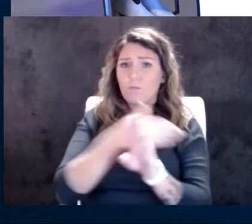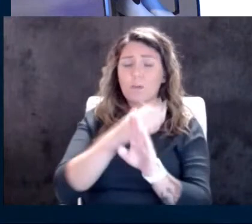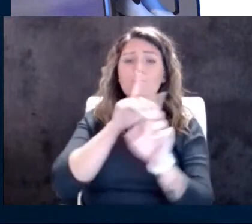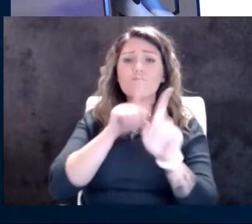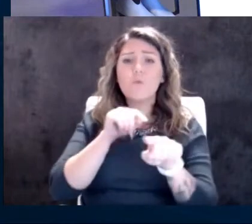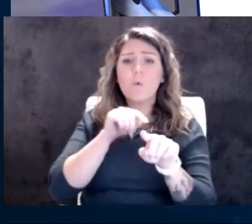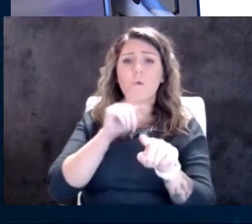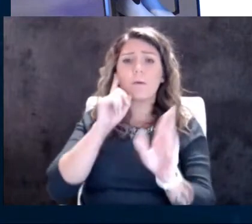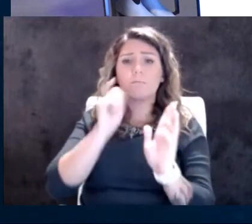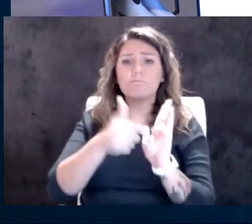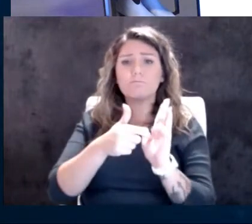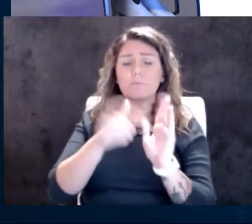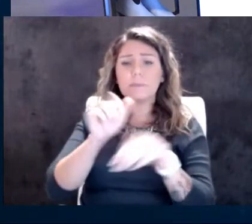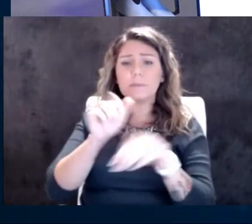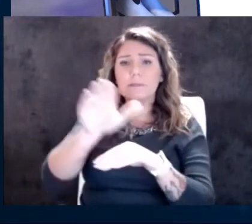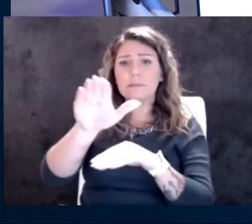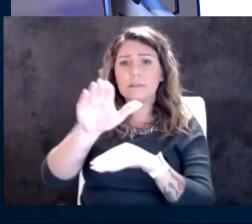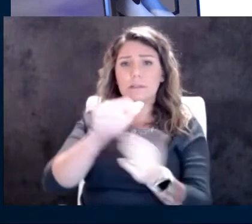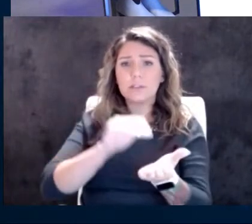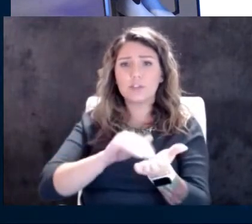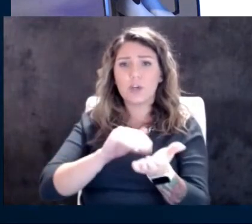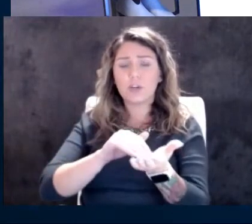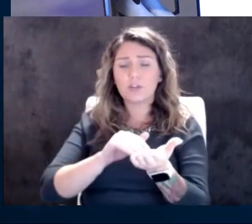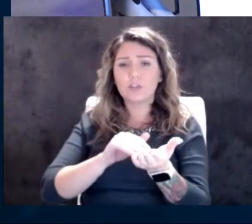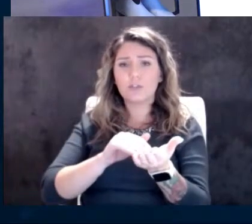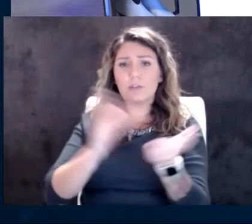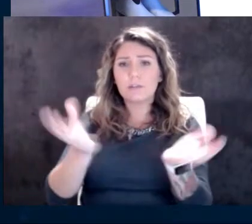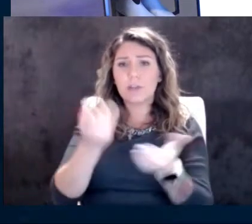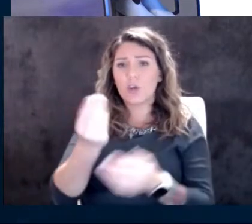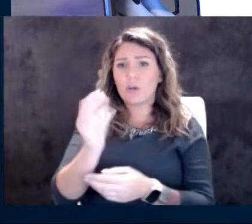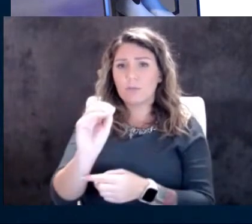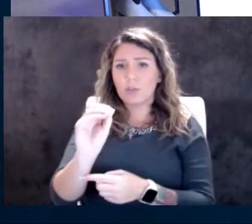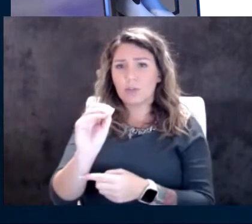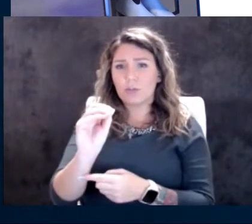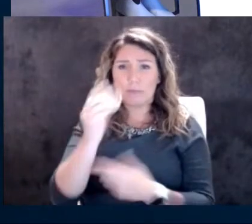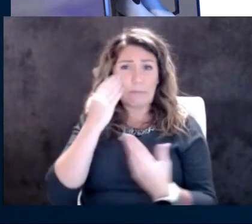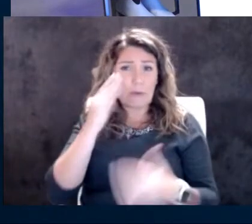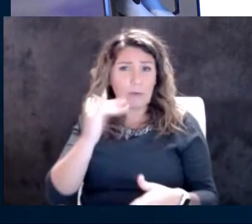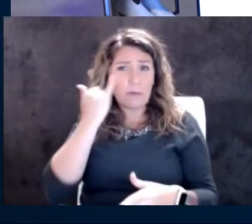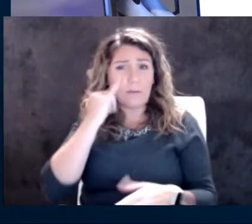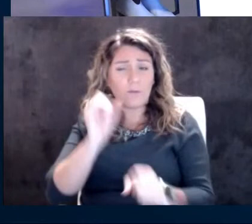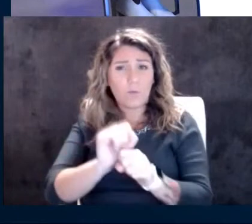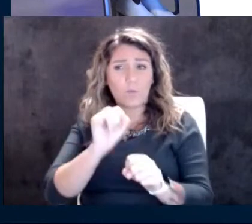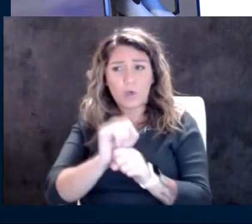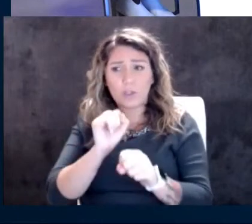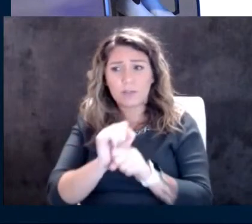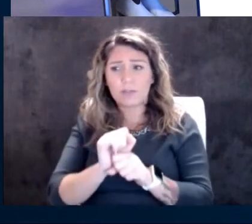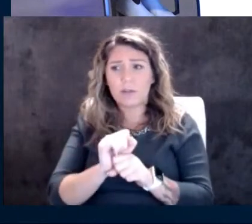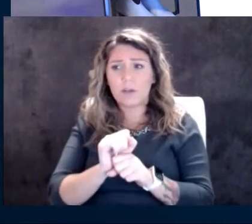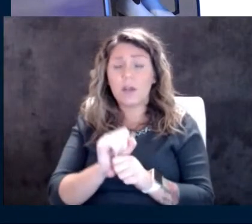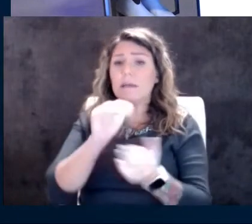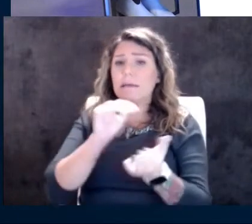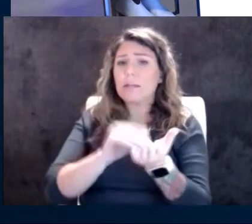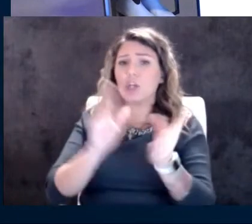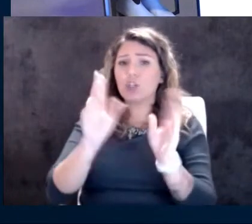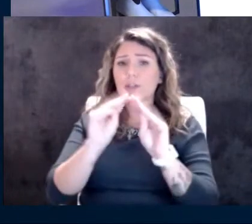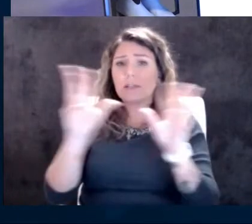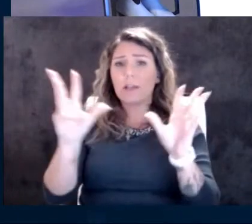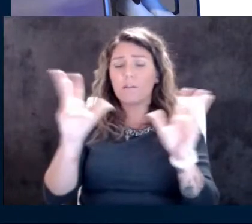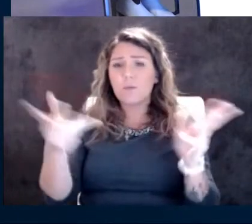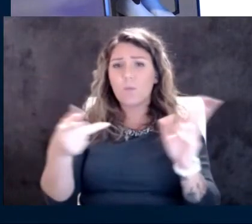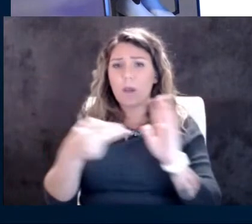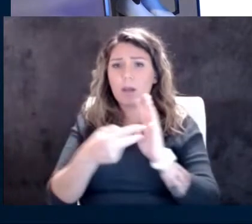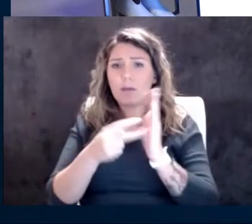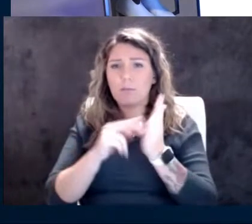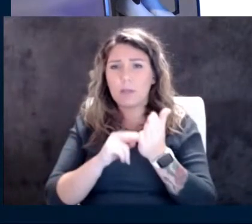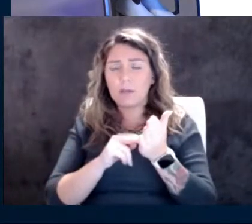to physicians in Missouri. So I don't know if she works there or not, but can the doctors clarify what this said? It